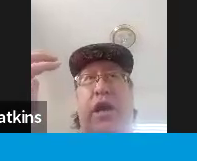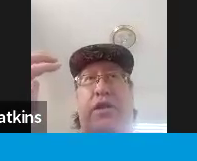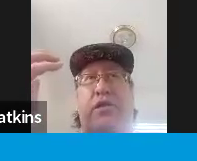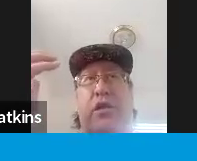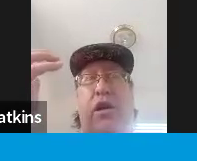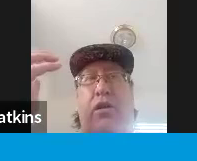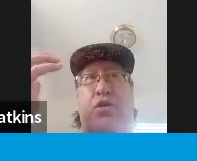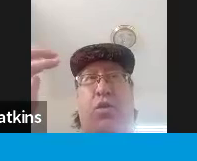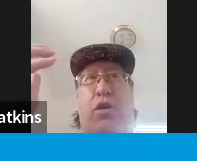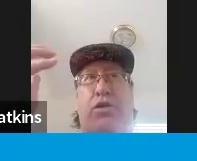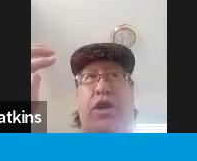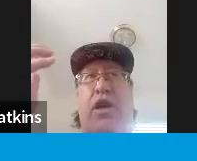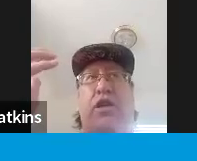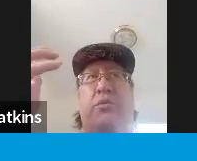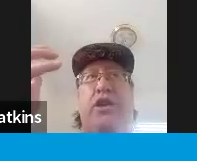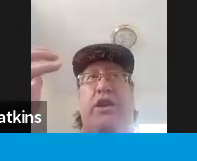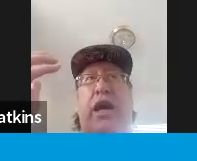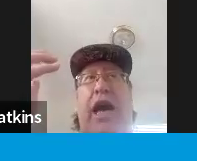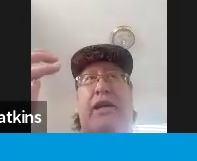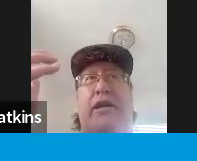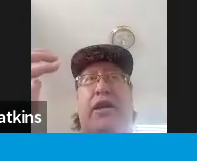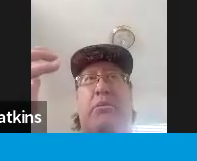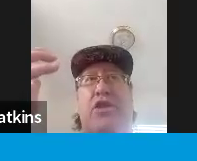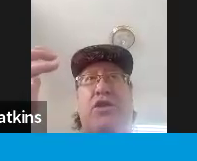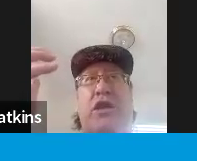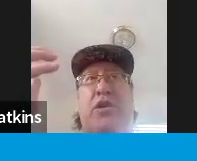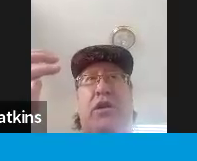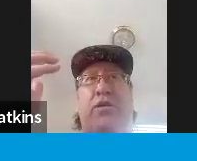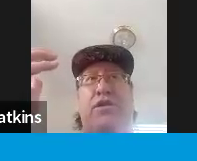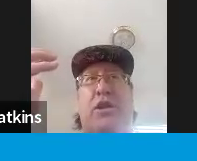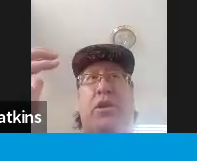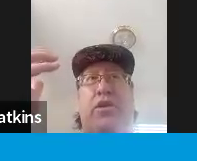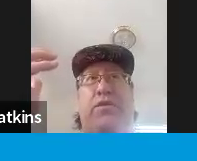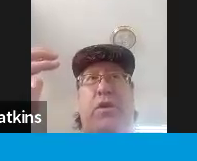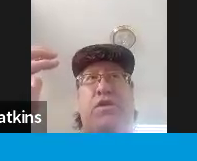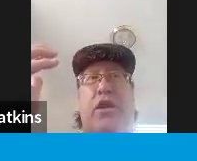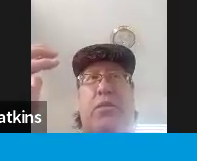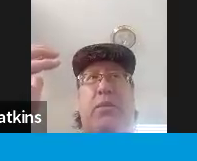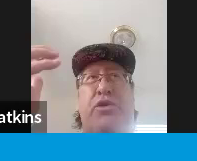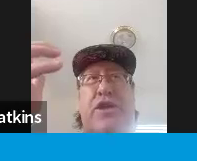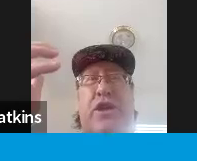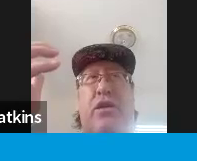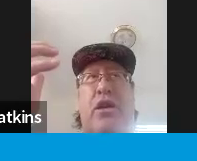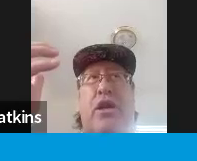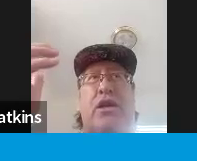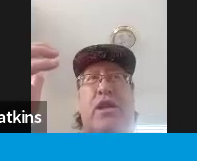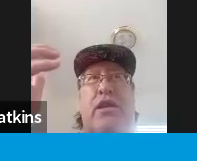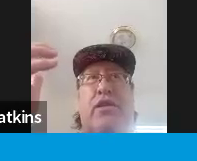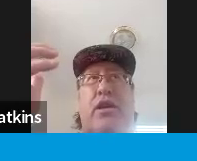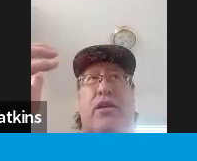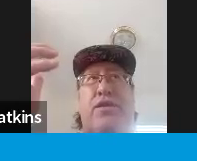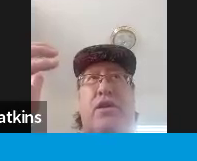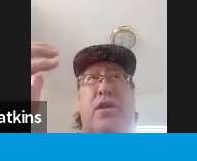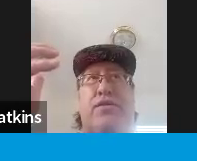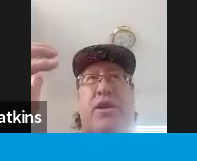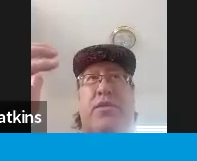those lines or along those words to be added in the mission statement if it's going to be the first thing that people see, because then they